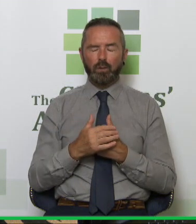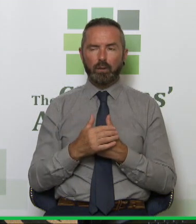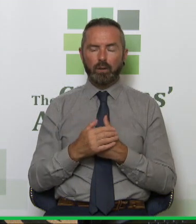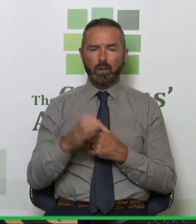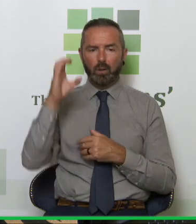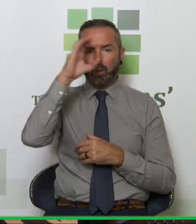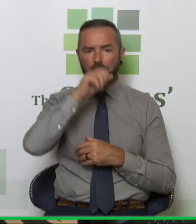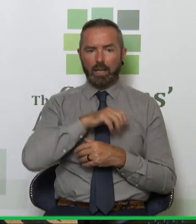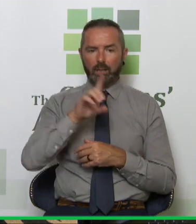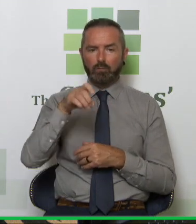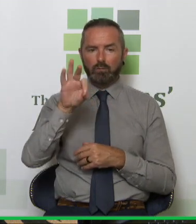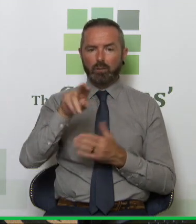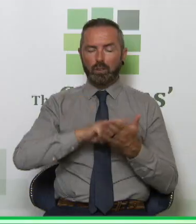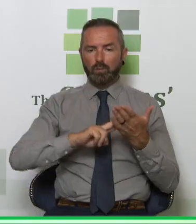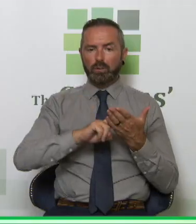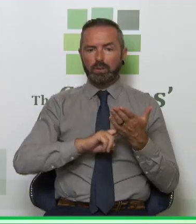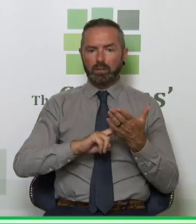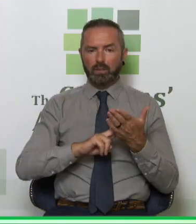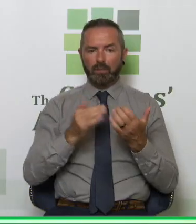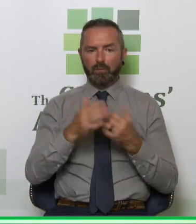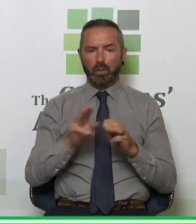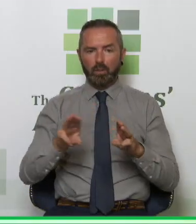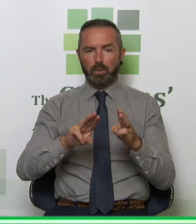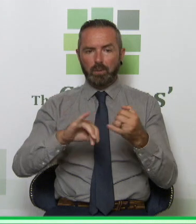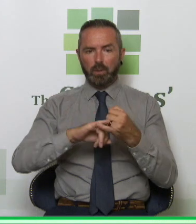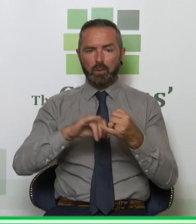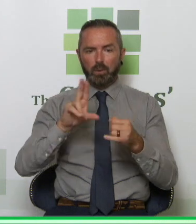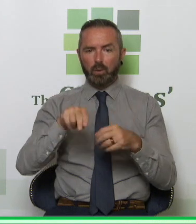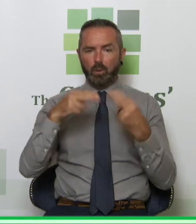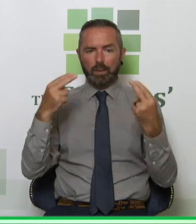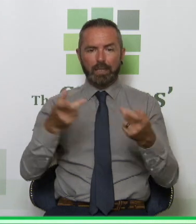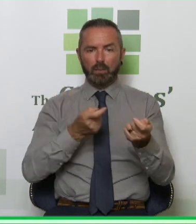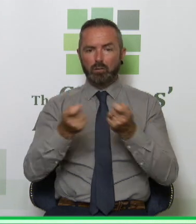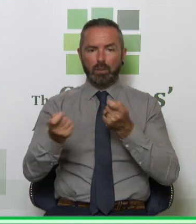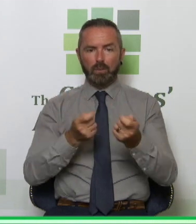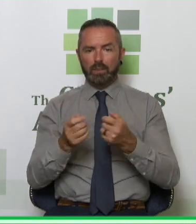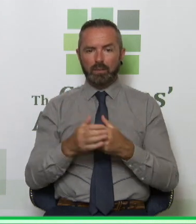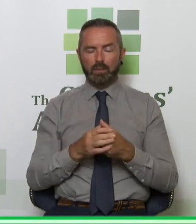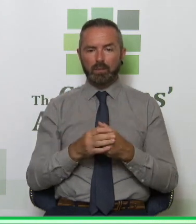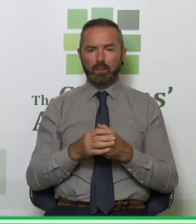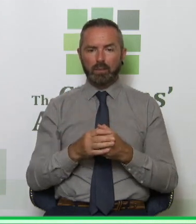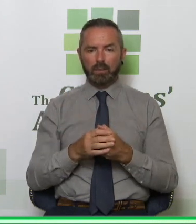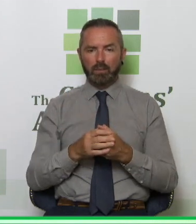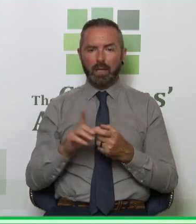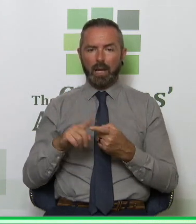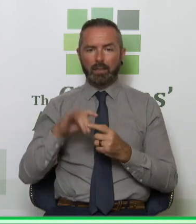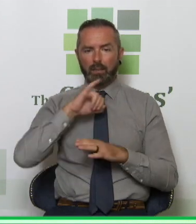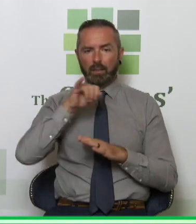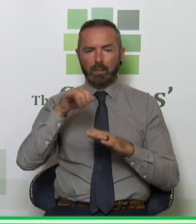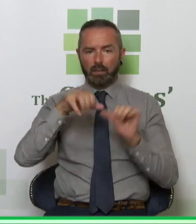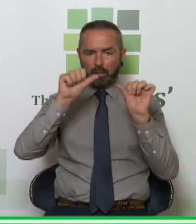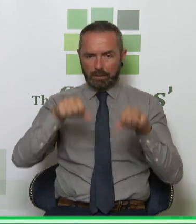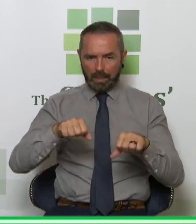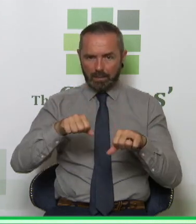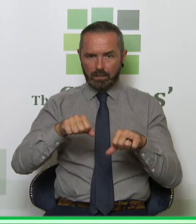looking at drug use and for people who don't necessarily need treatment. And consent and